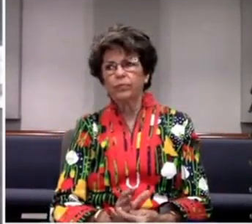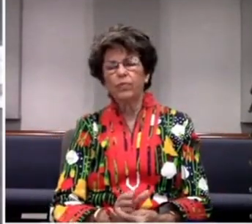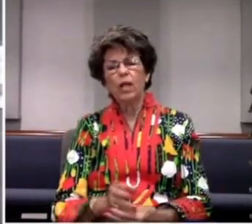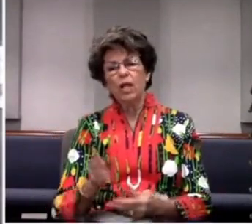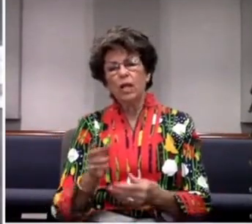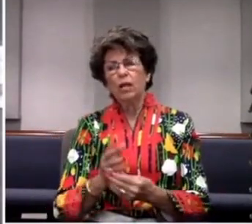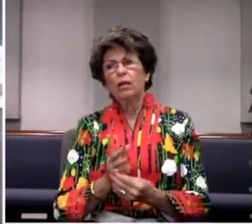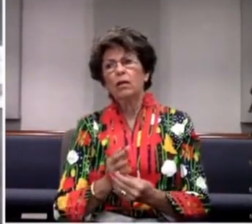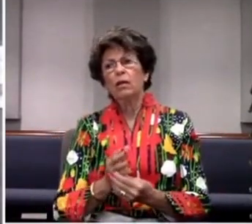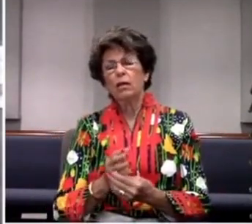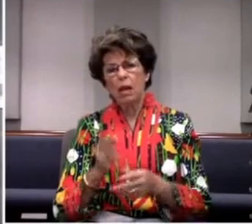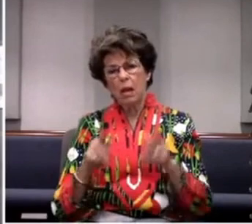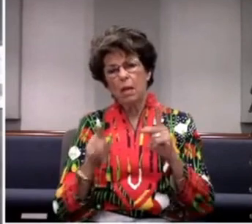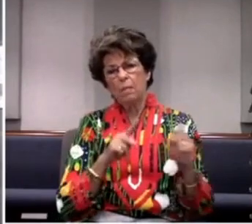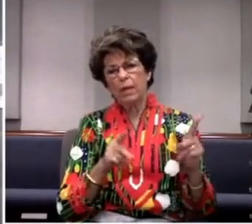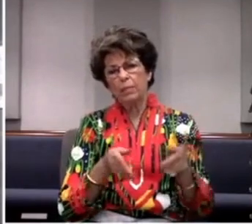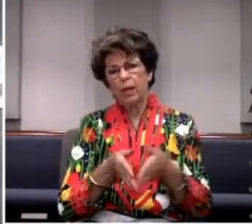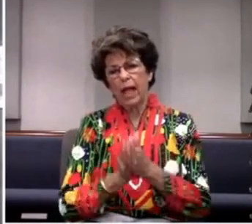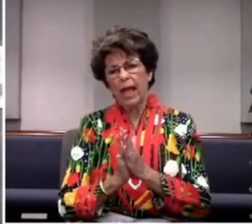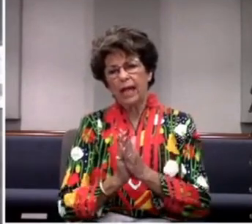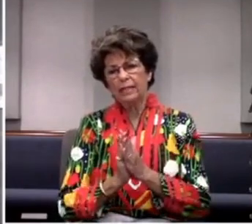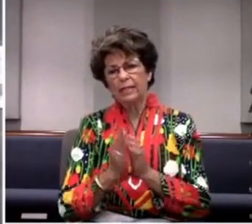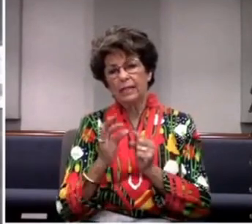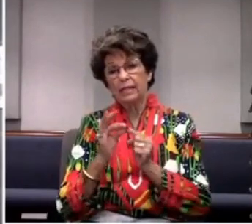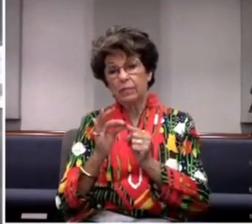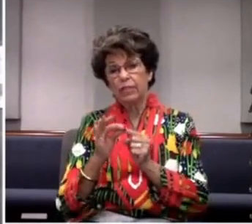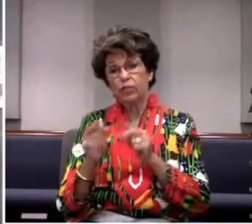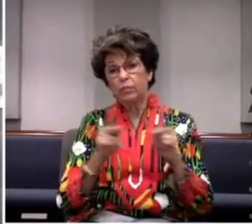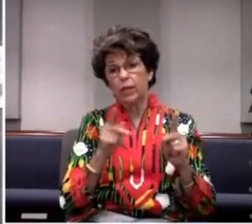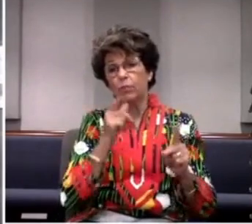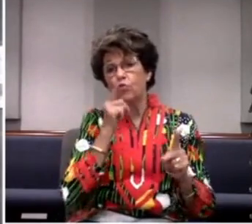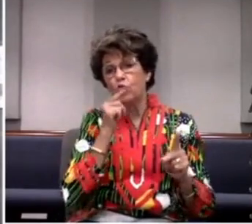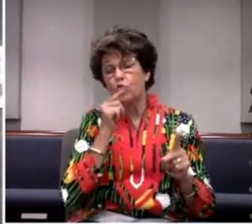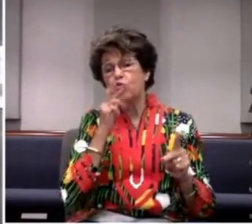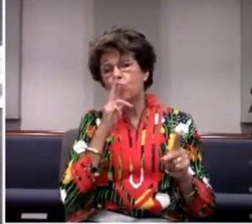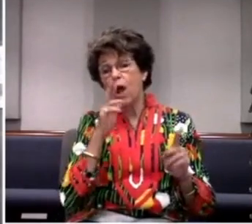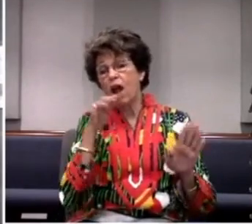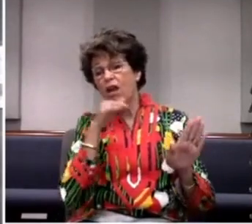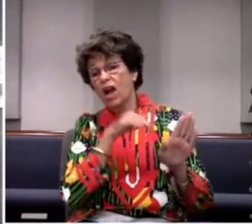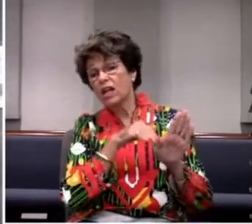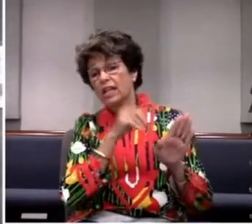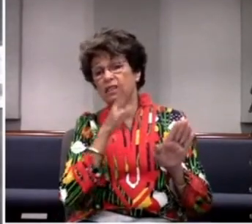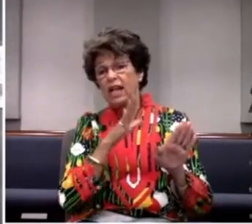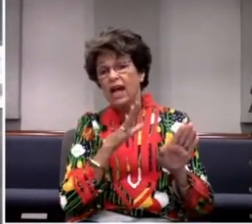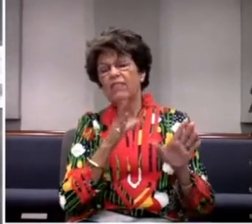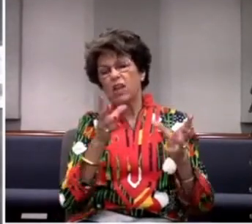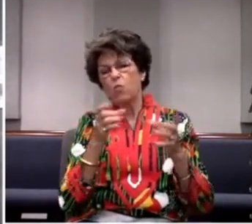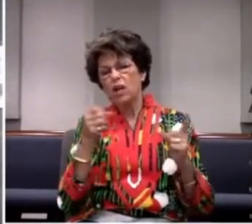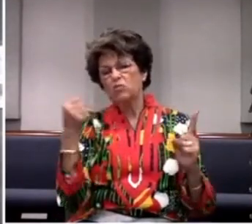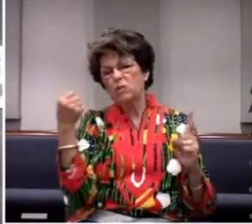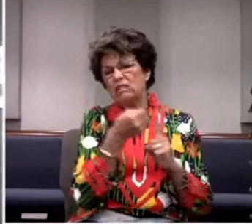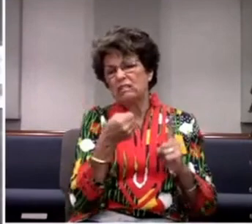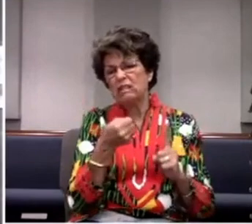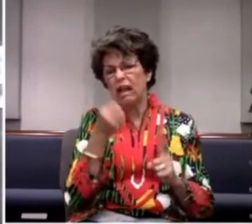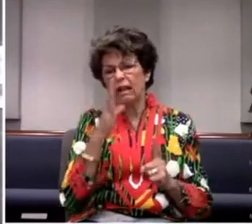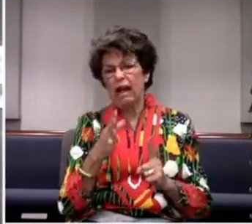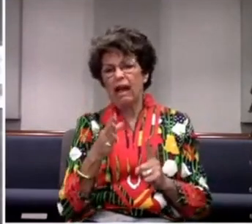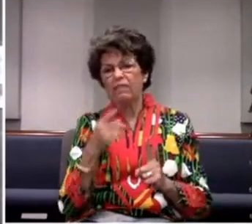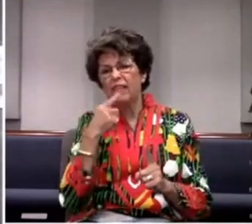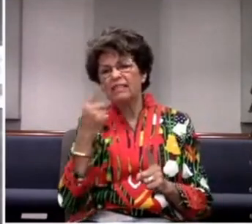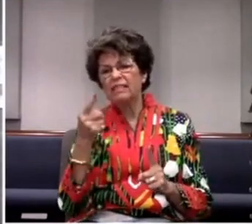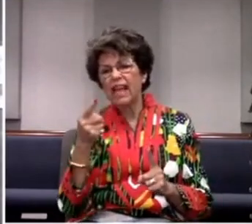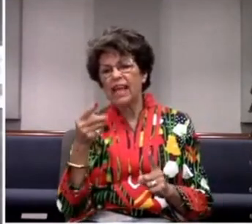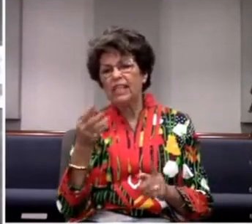use, especially people that are against God. They want to use to attack God. They say stupid things